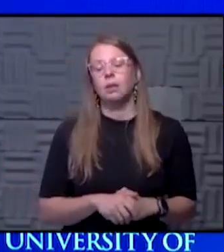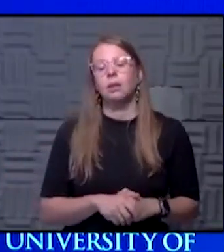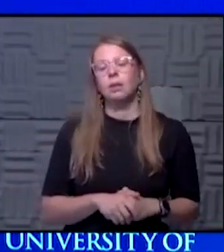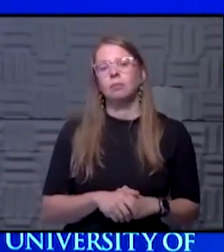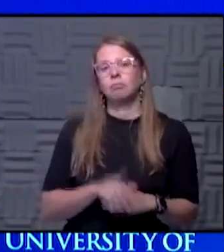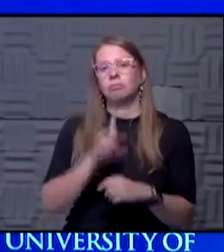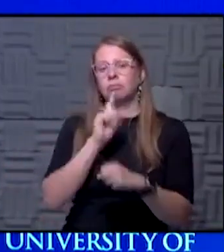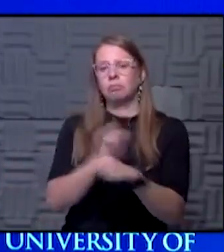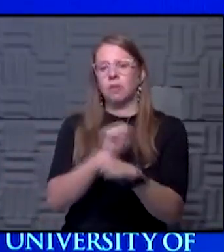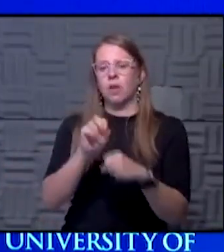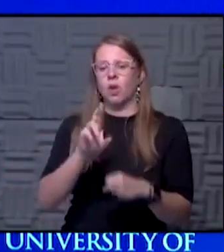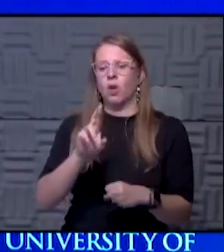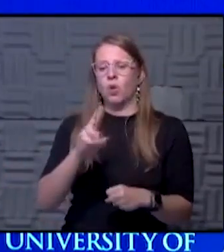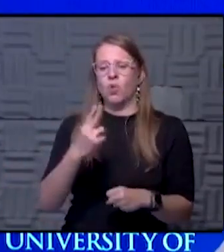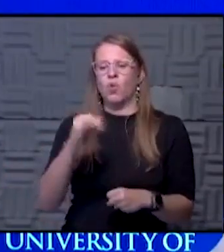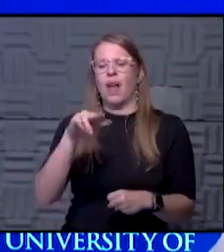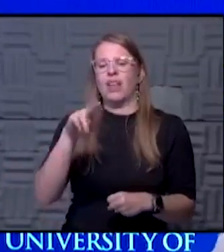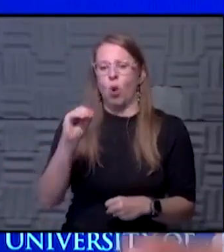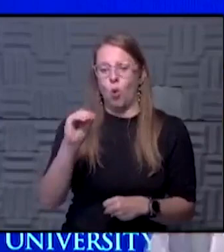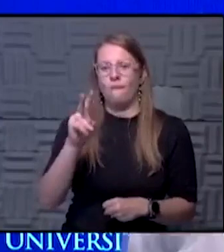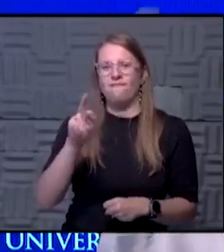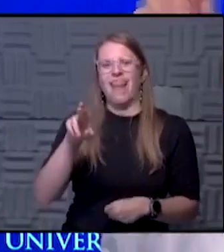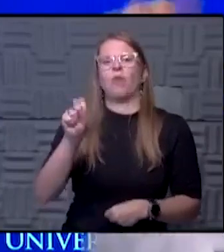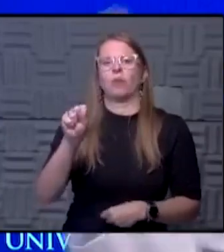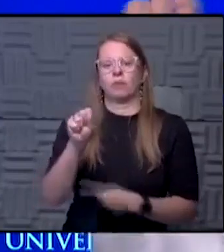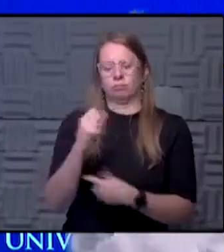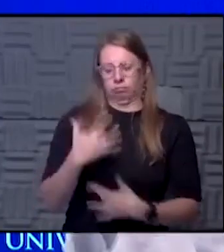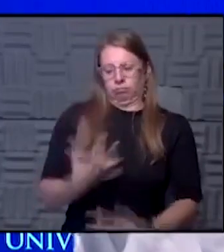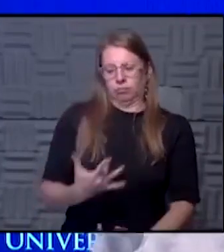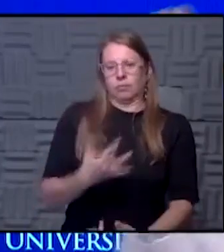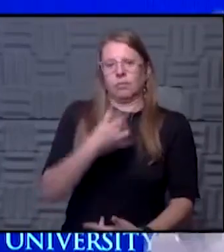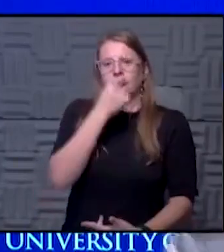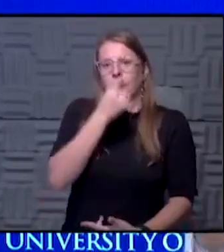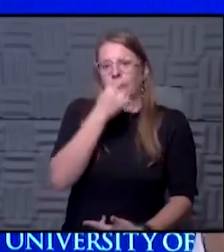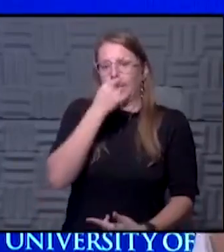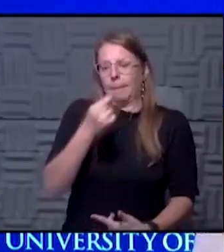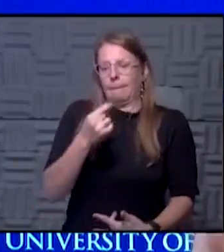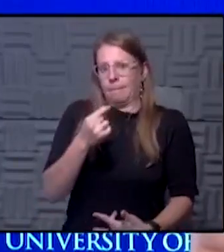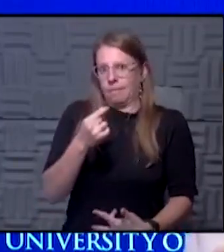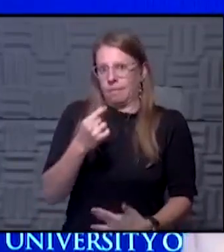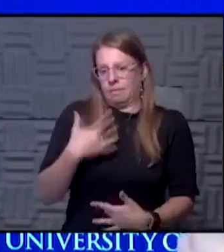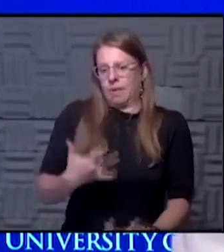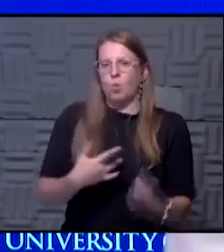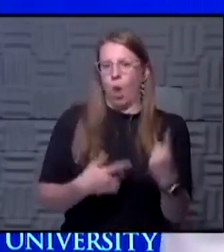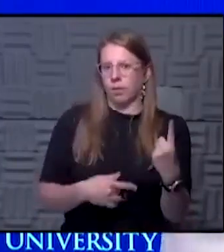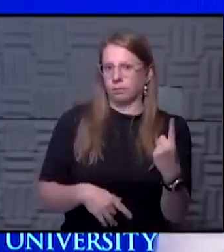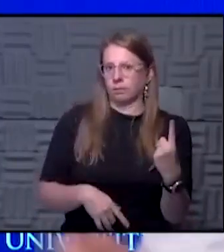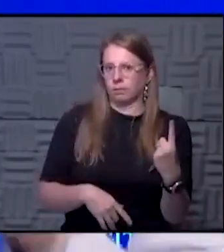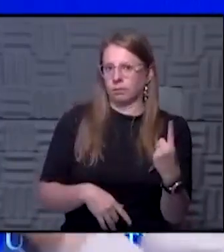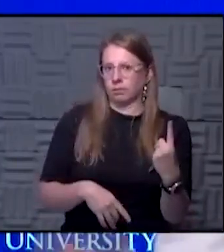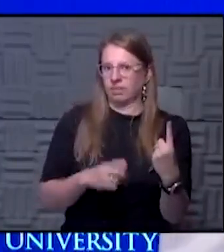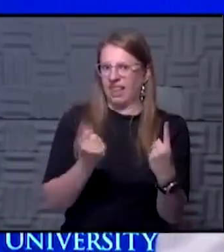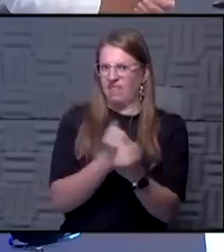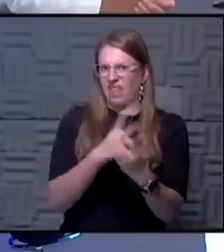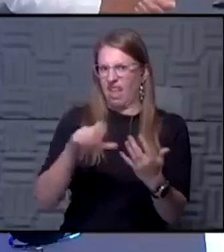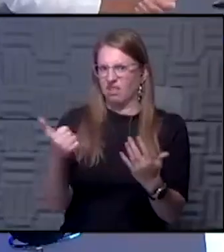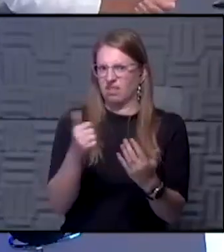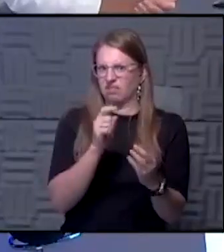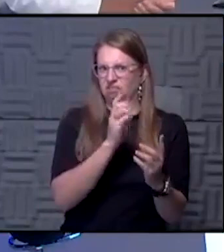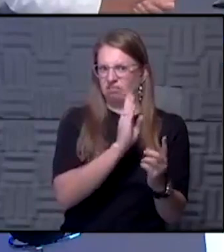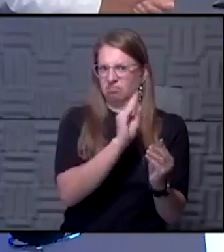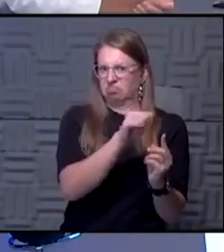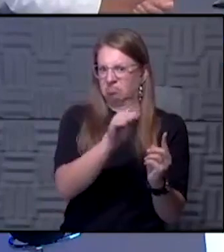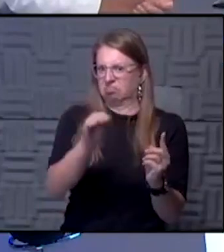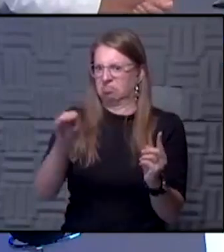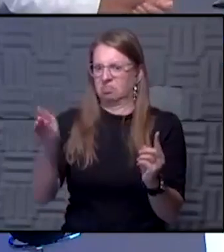actually say rhinovirus, let's put it this way, the common cold virus, that one gets a 1. Where would we put everything else? Where would you put it, Hawk? Yeah,